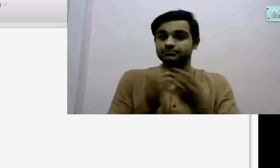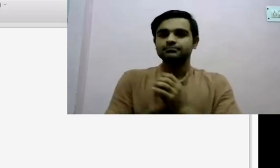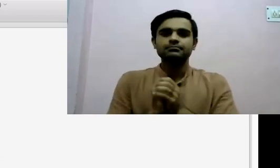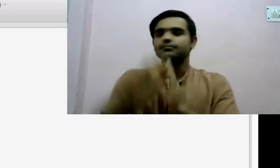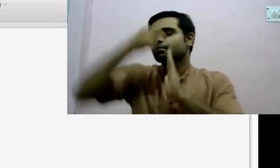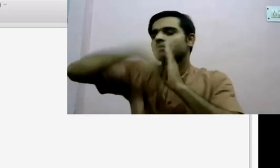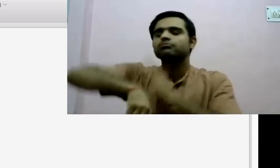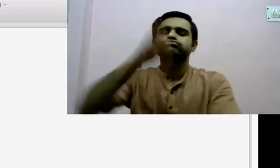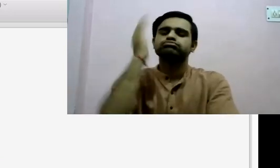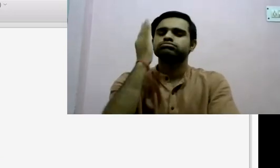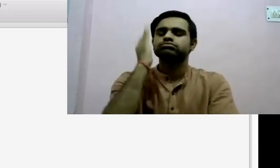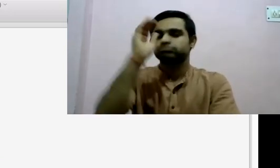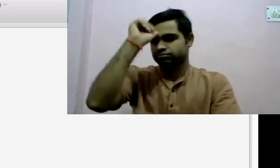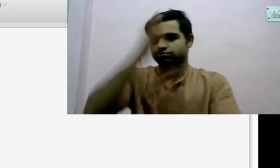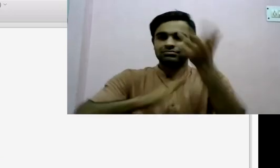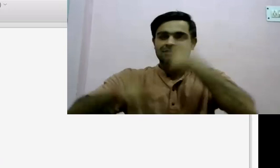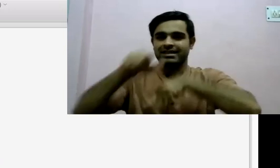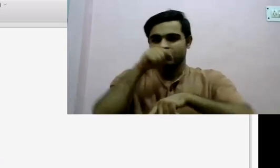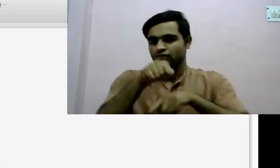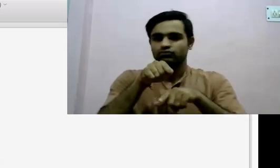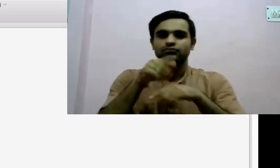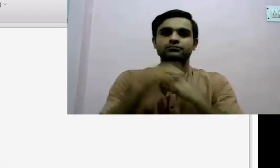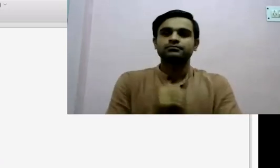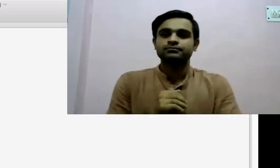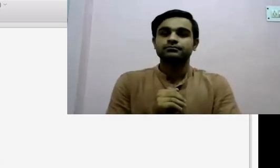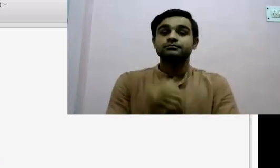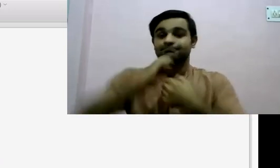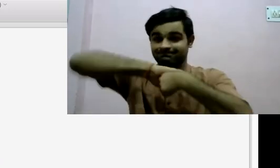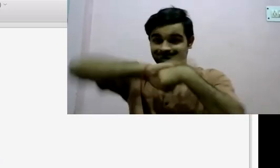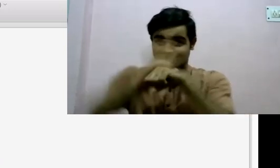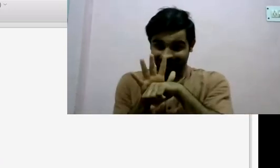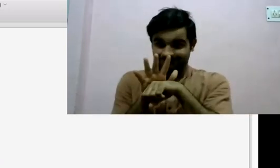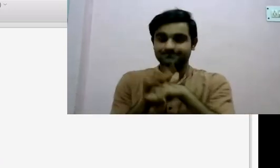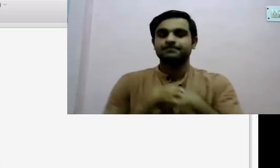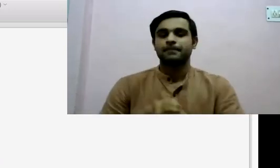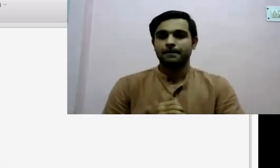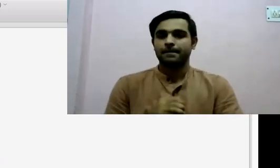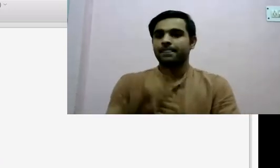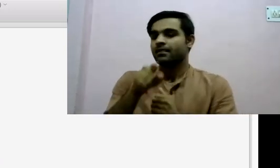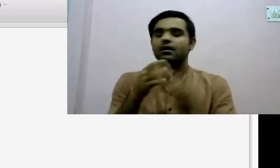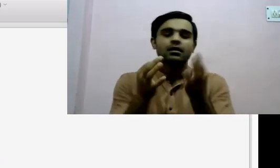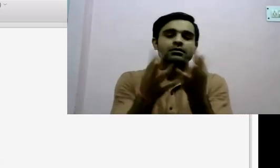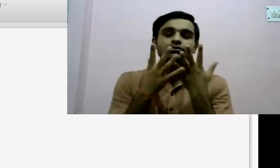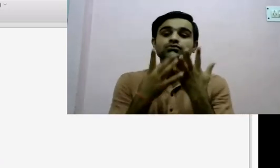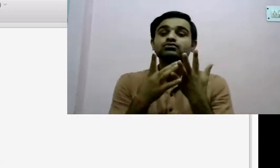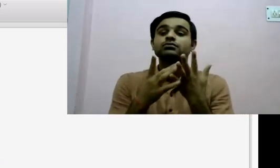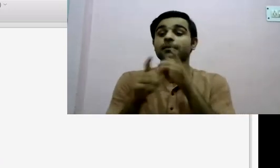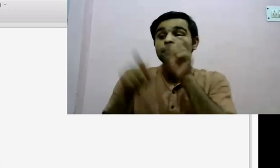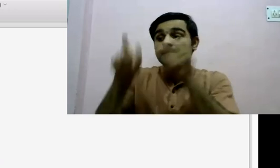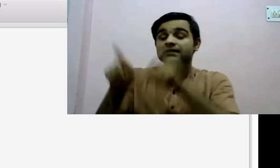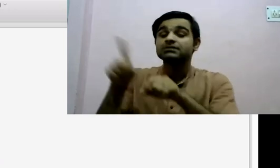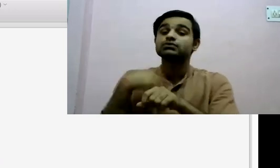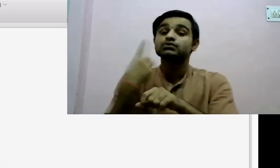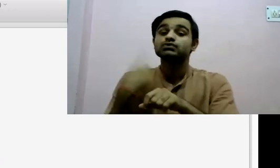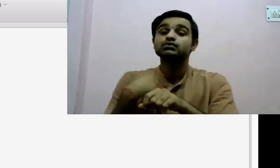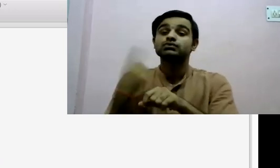Sign Language about Corona. This is especially for those who